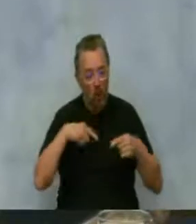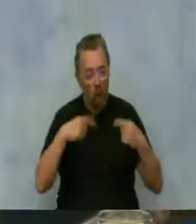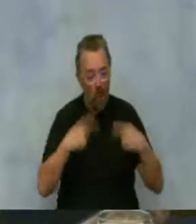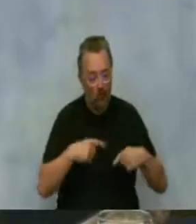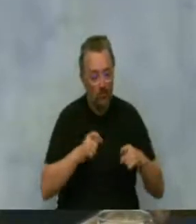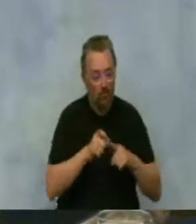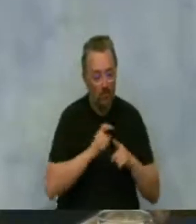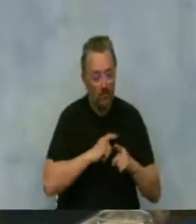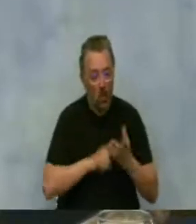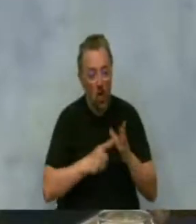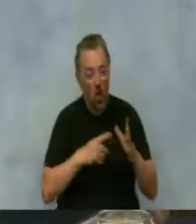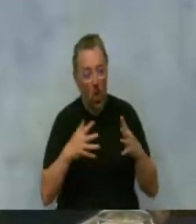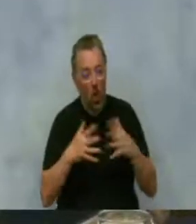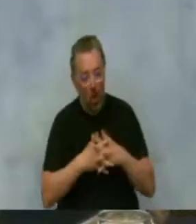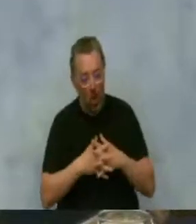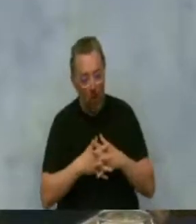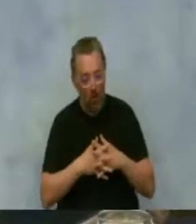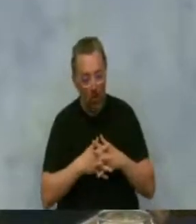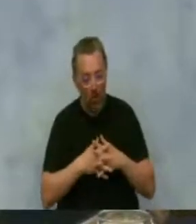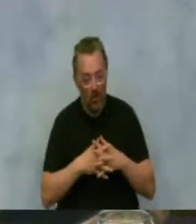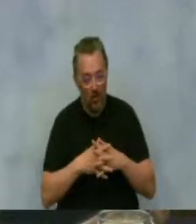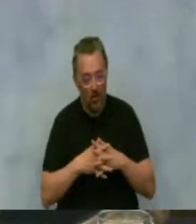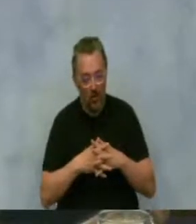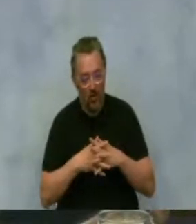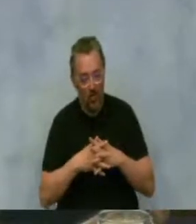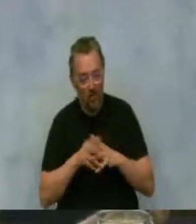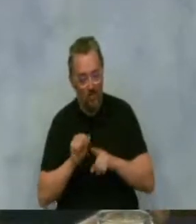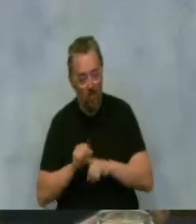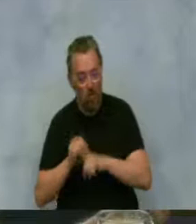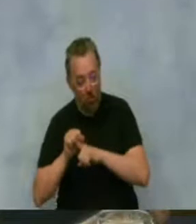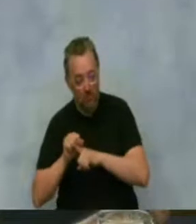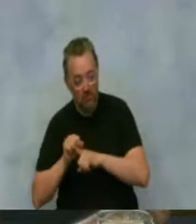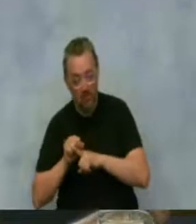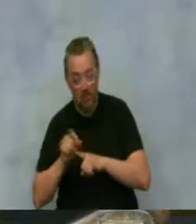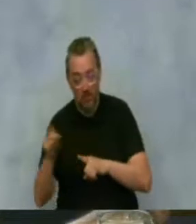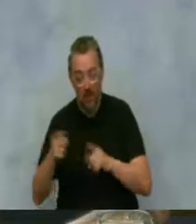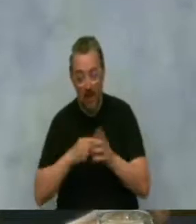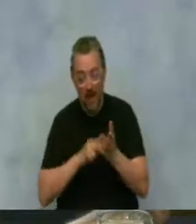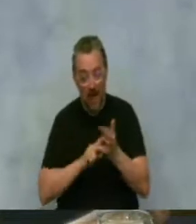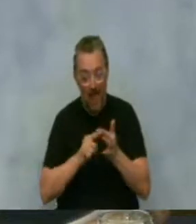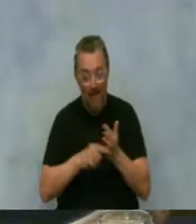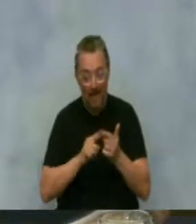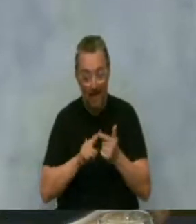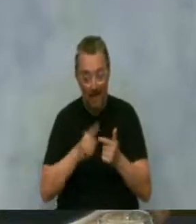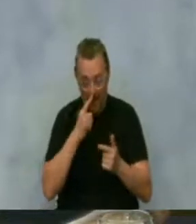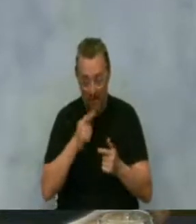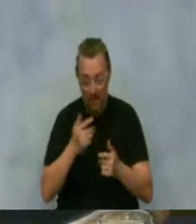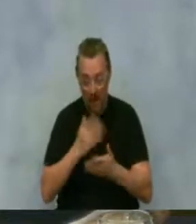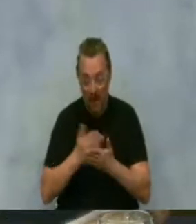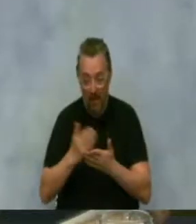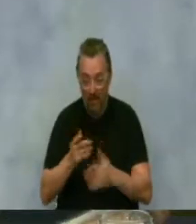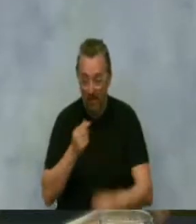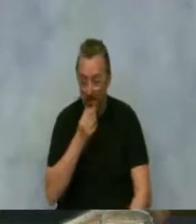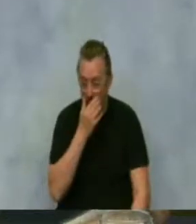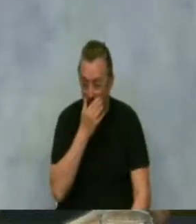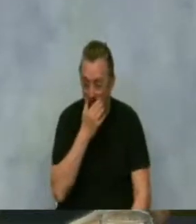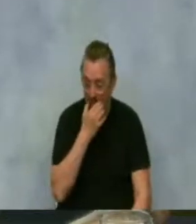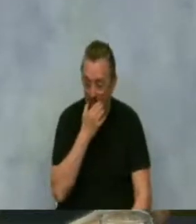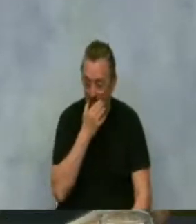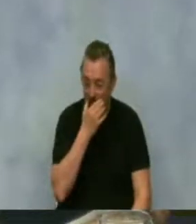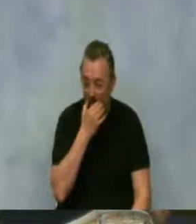law forbids us from doing it that way. But Annette can clarify that, Annette, if that's the case.